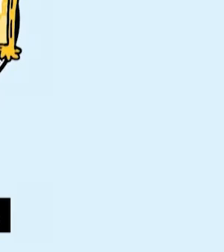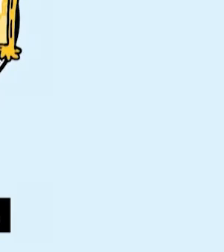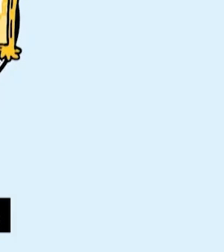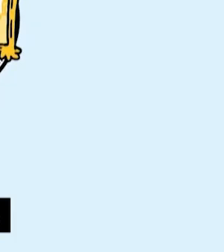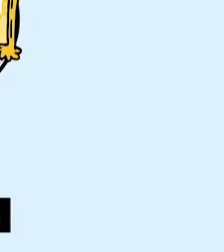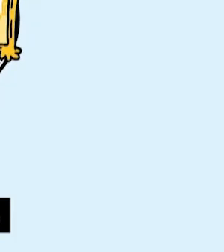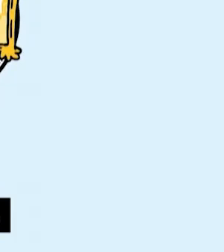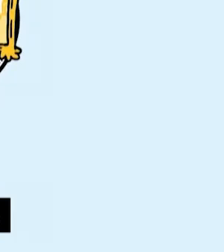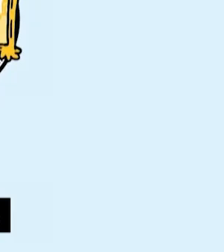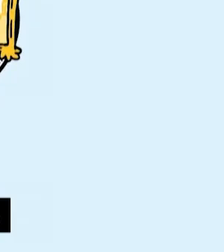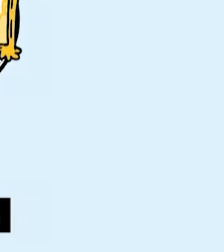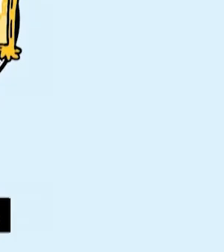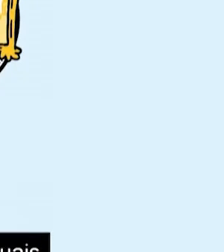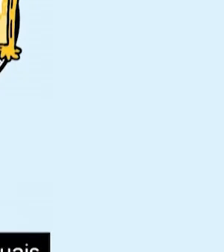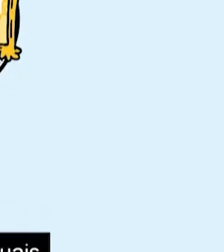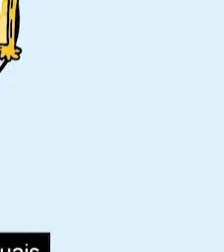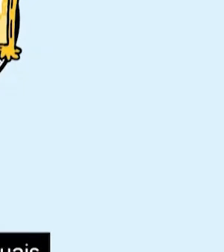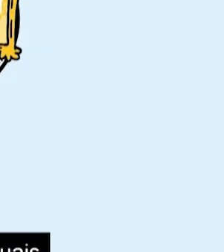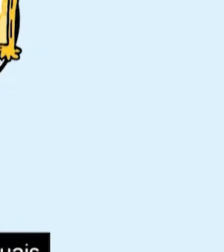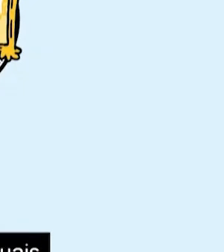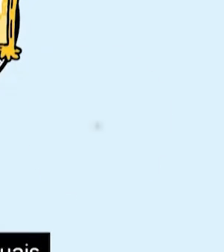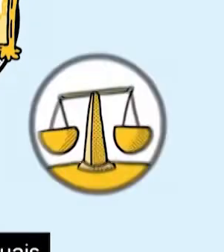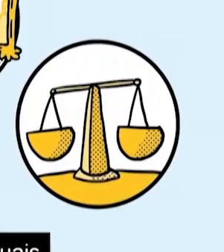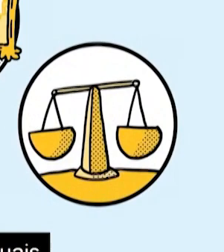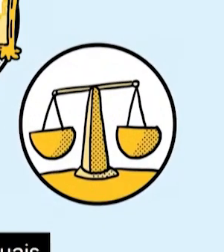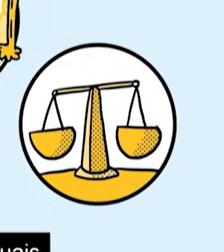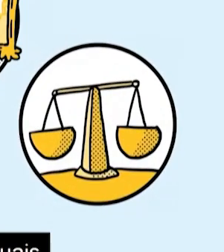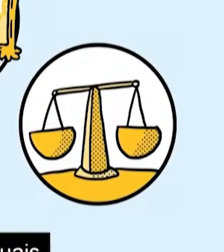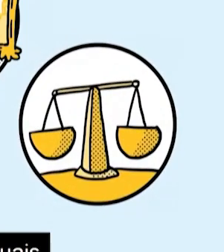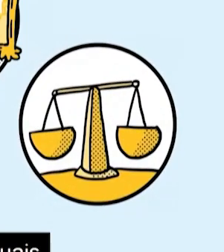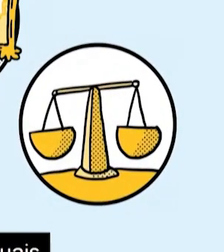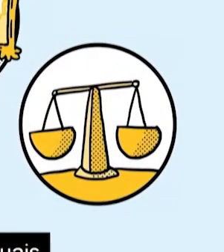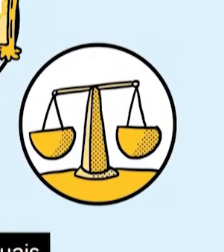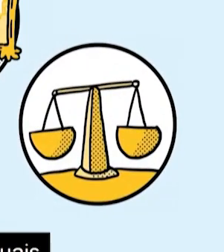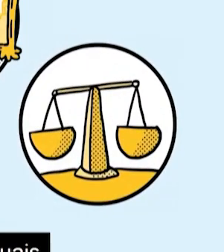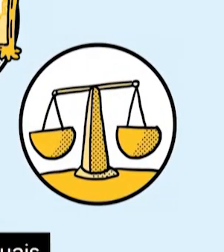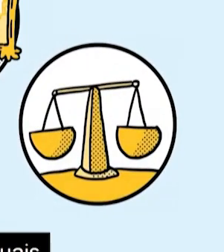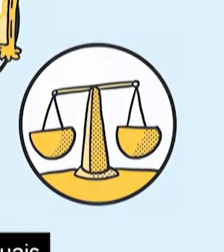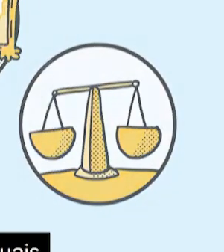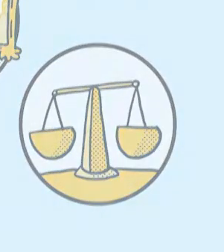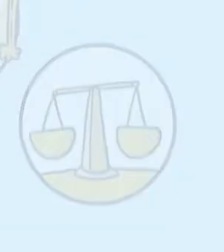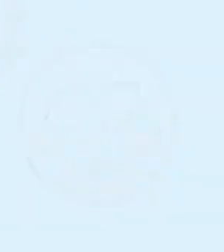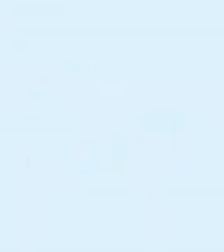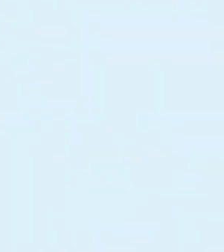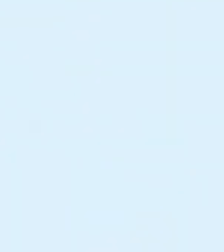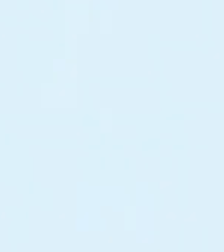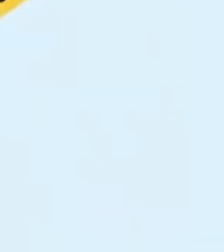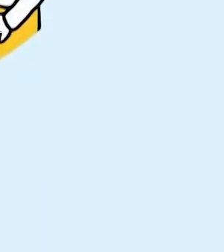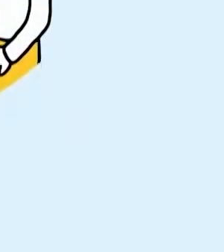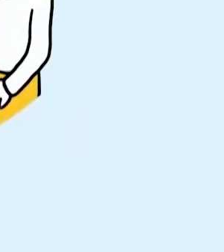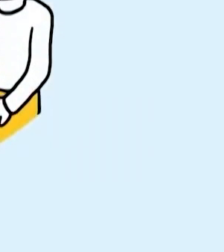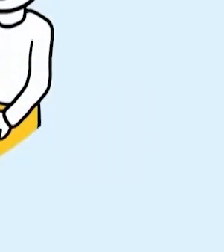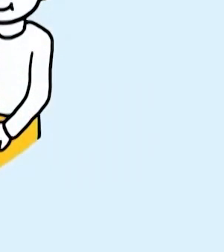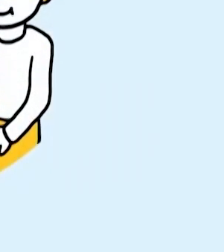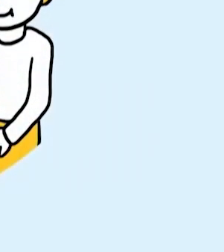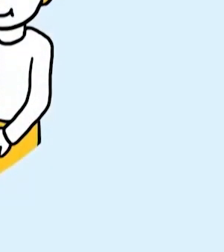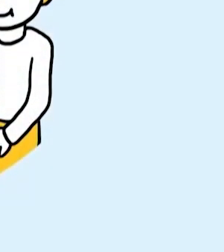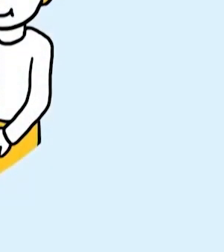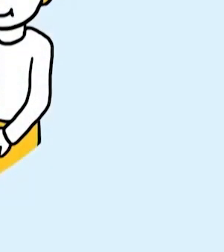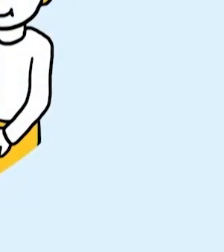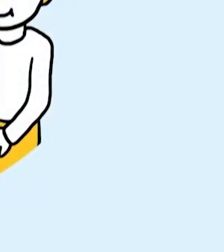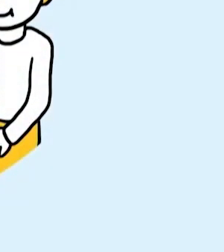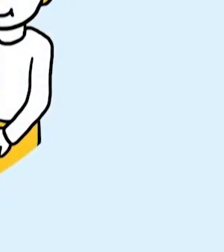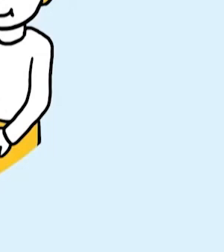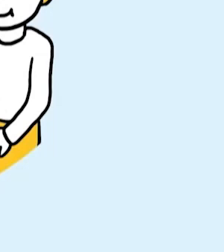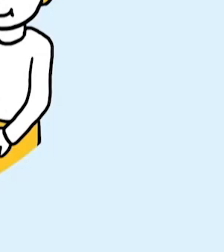in decisions that affect their lives by guaranteeing their rights and equal opportunities by law. And let's not forget that